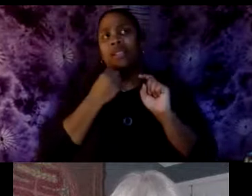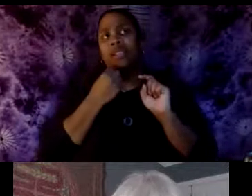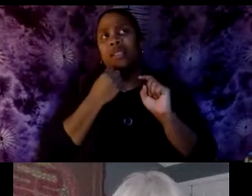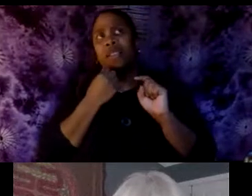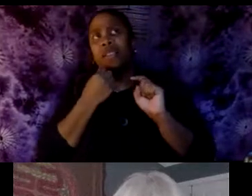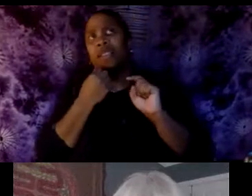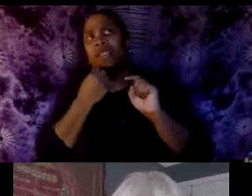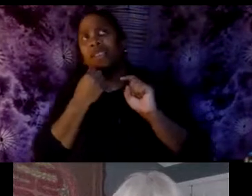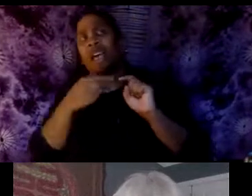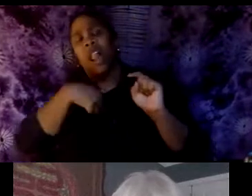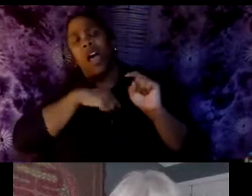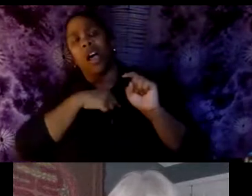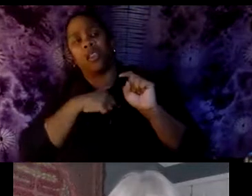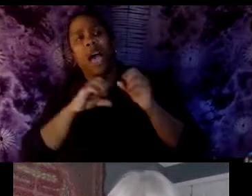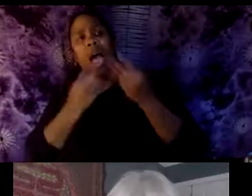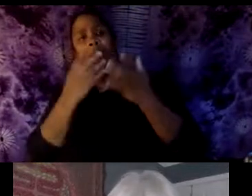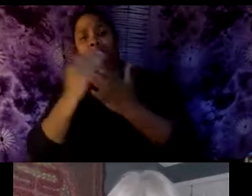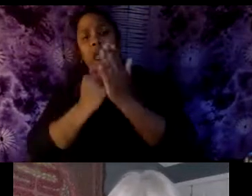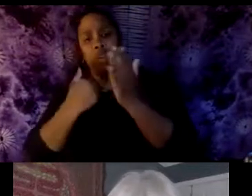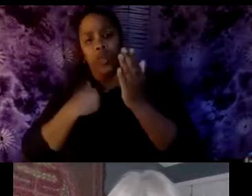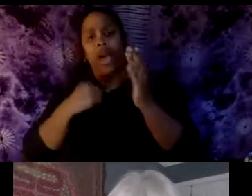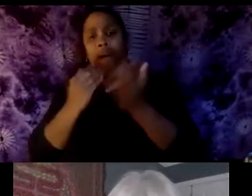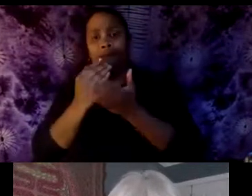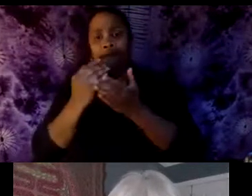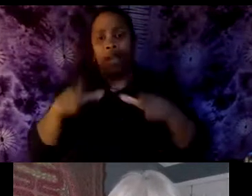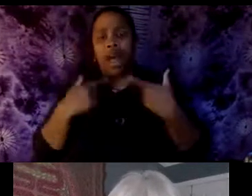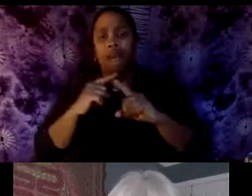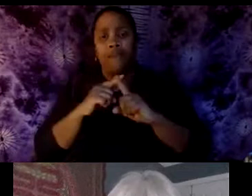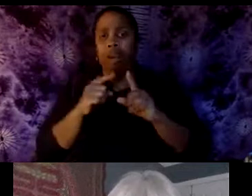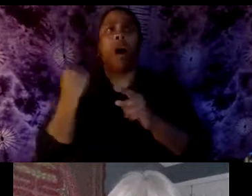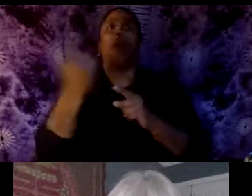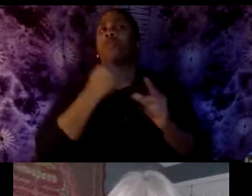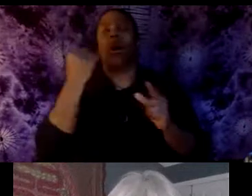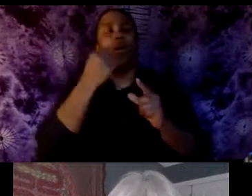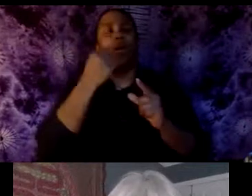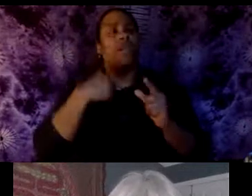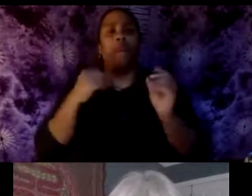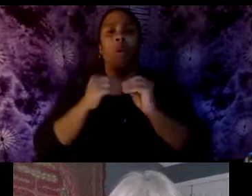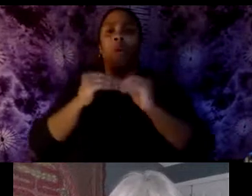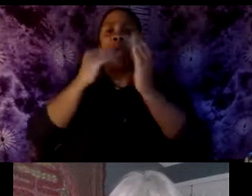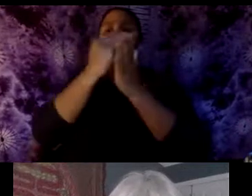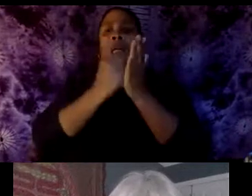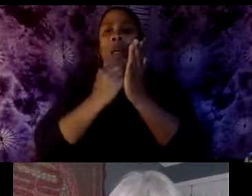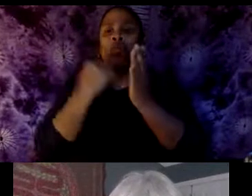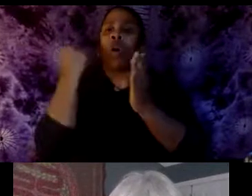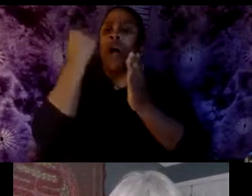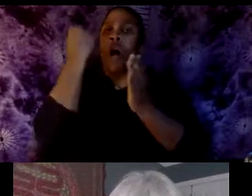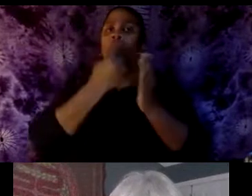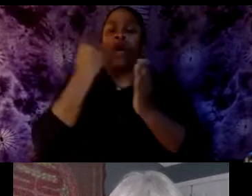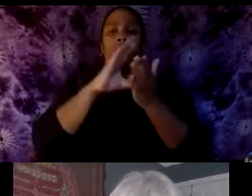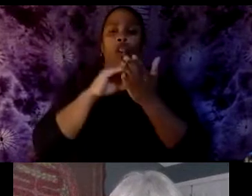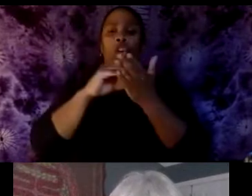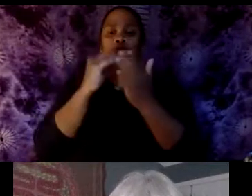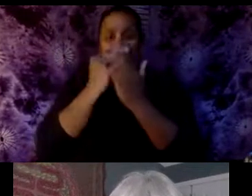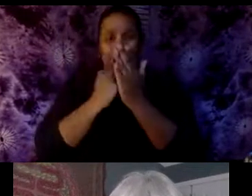learning lessons. But I think that we're always going to learn lessons. So I just think